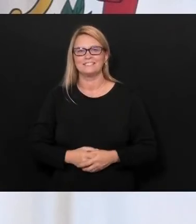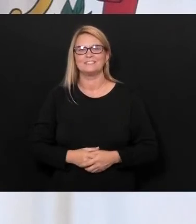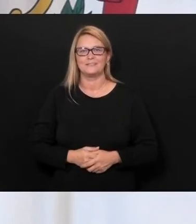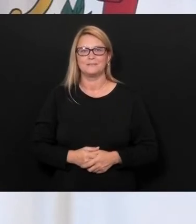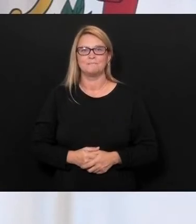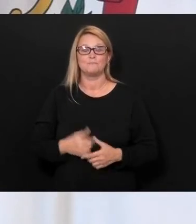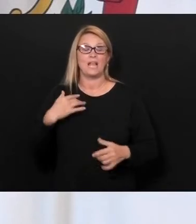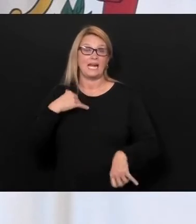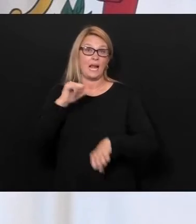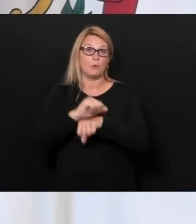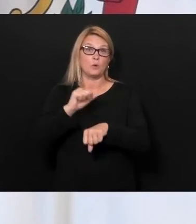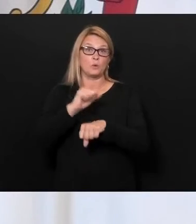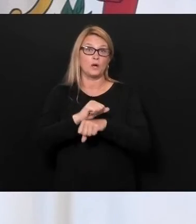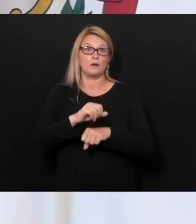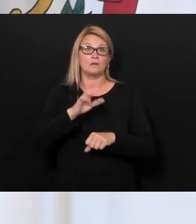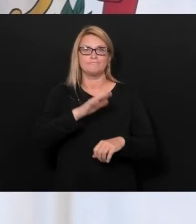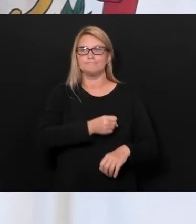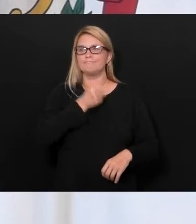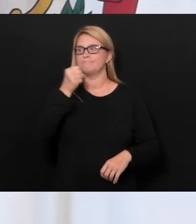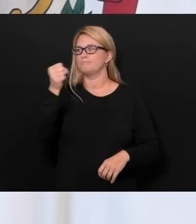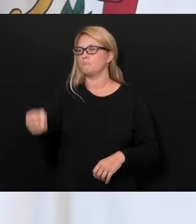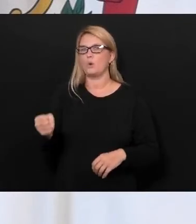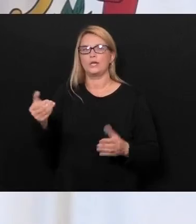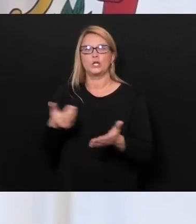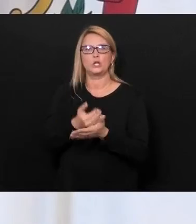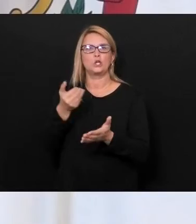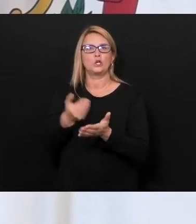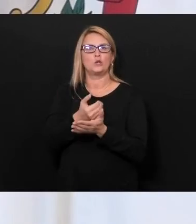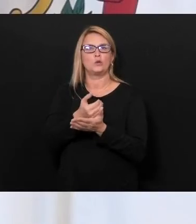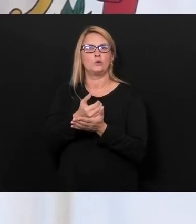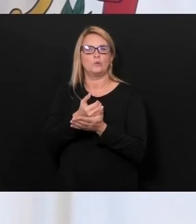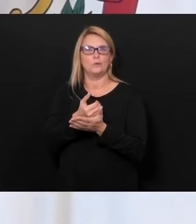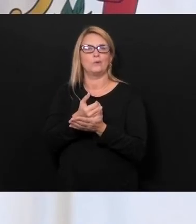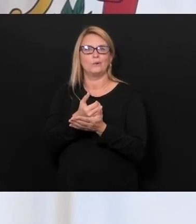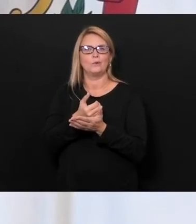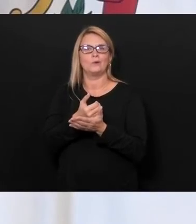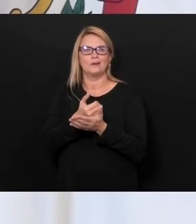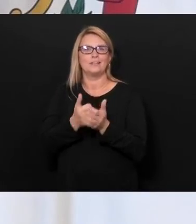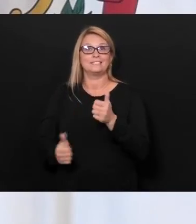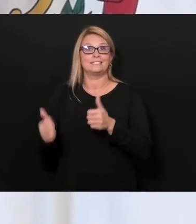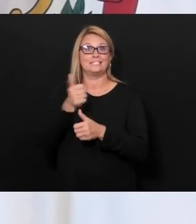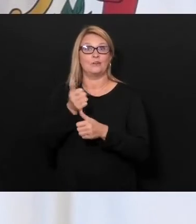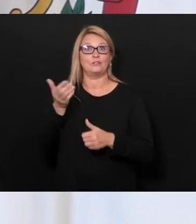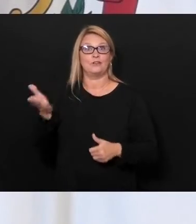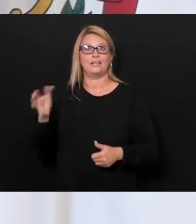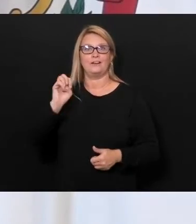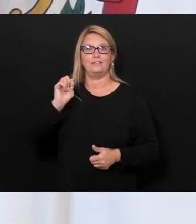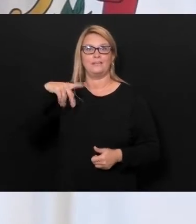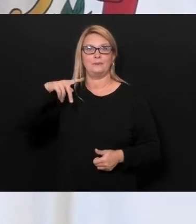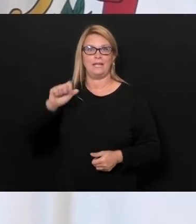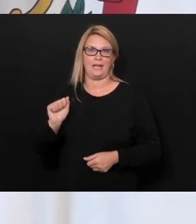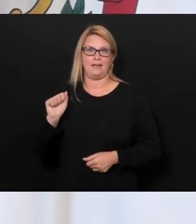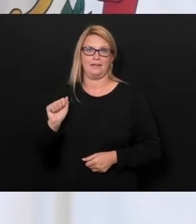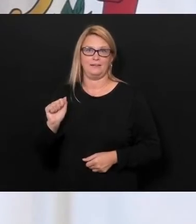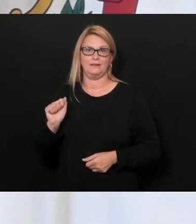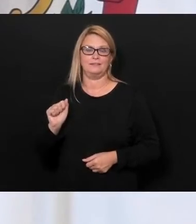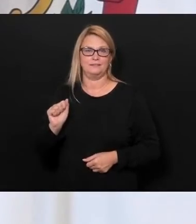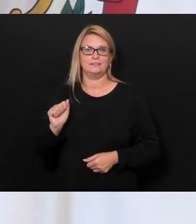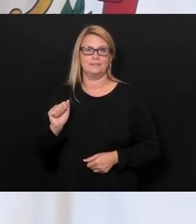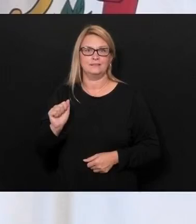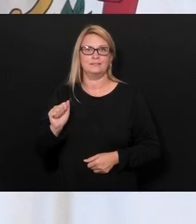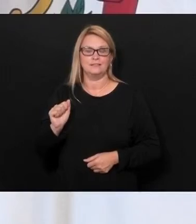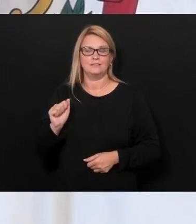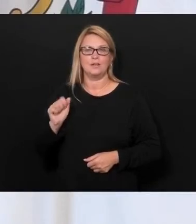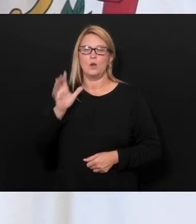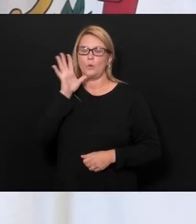appointing, another secretary of our Department of Environmental Protection. We will select a